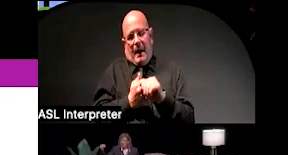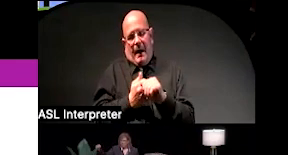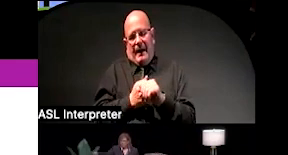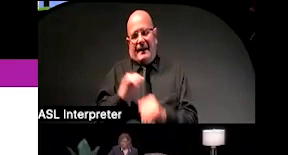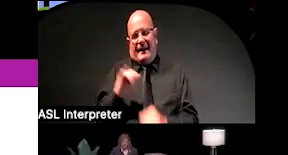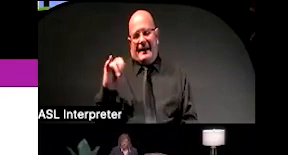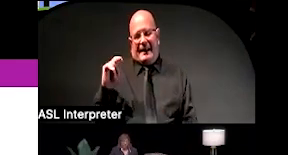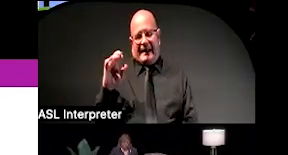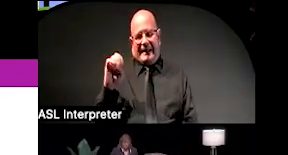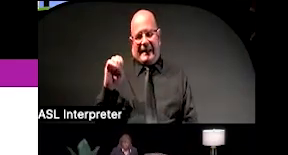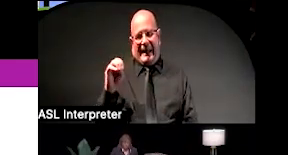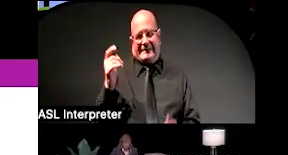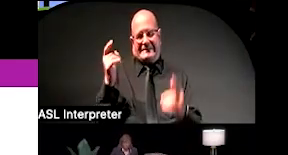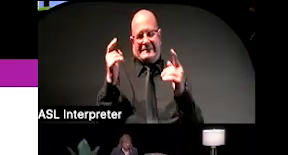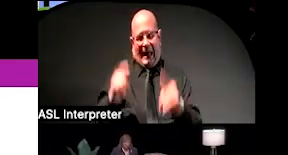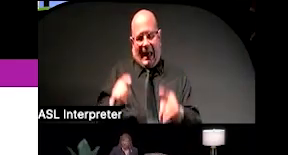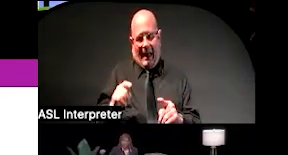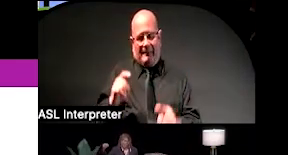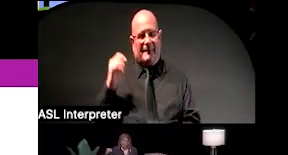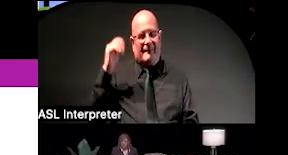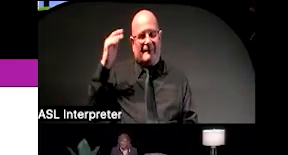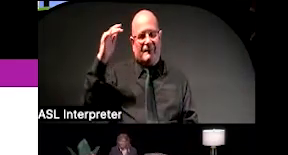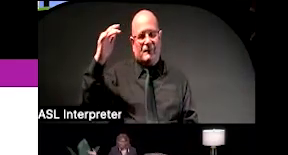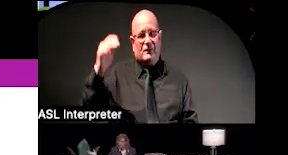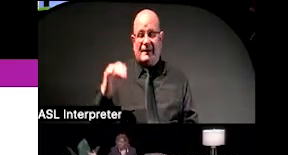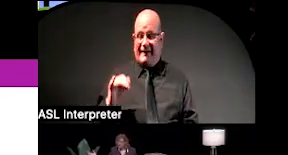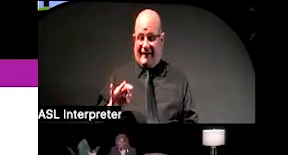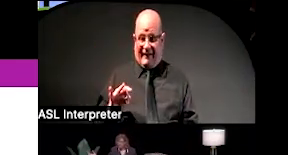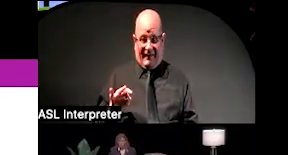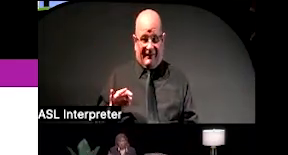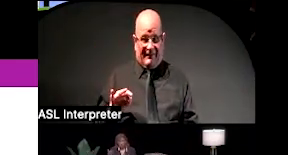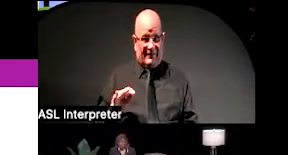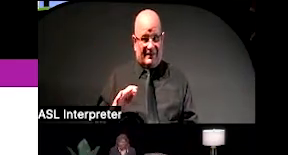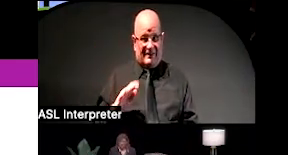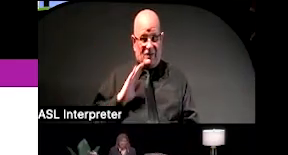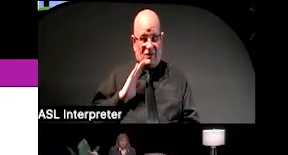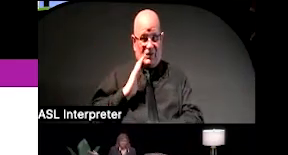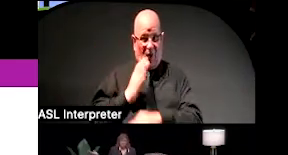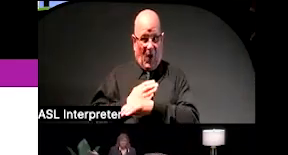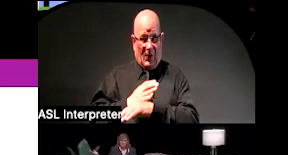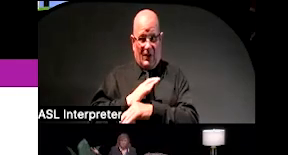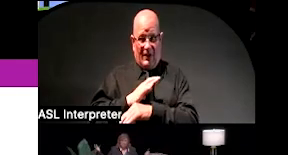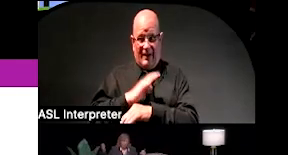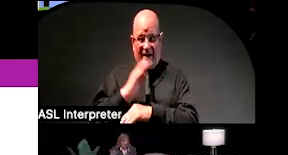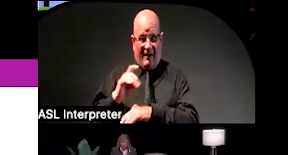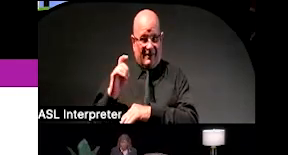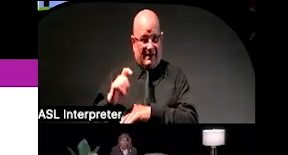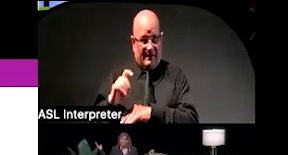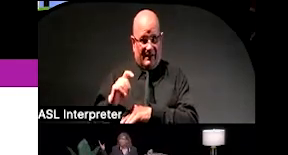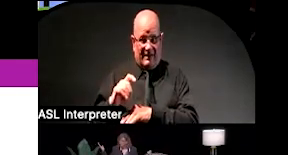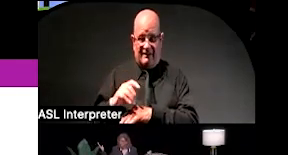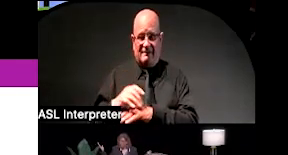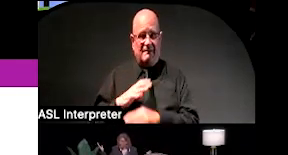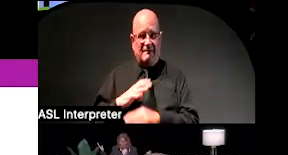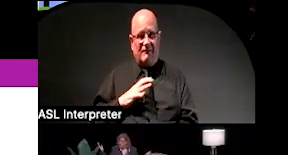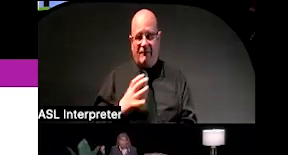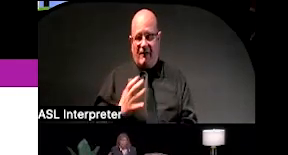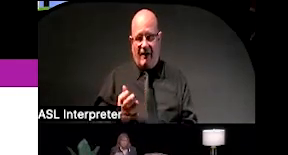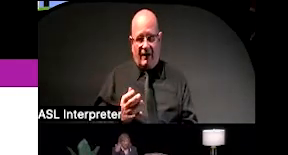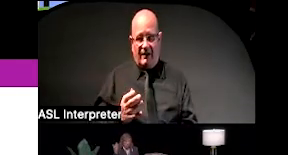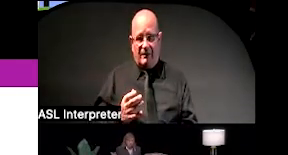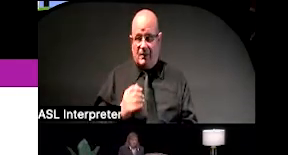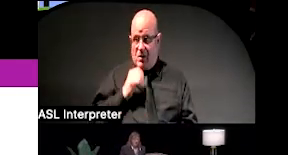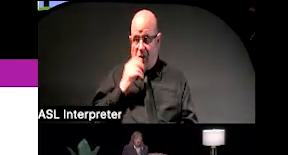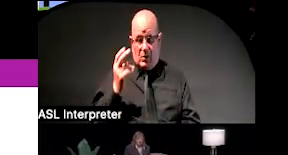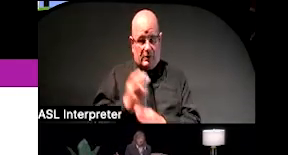something happens in the future. If she never needs it, it doesn't get funded and we don't use it.